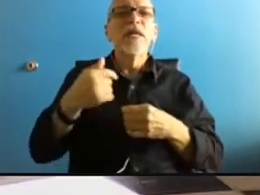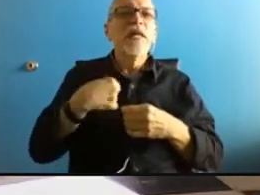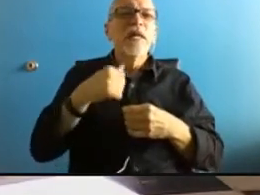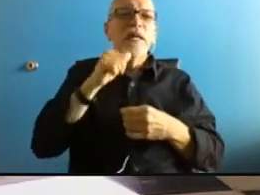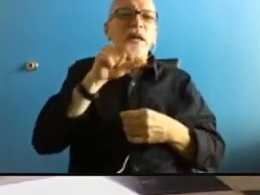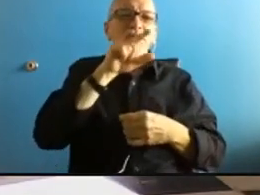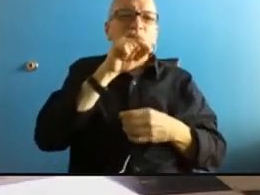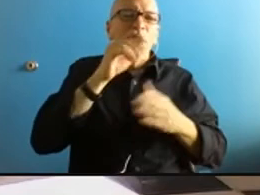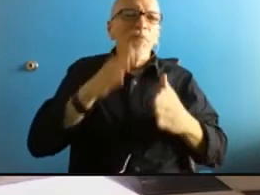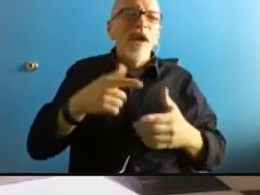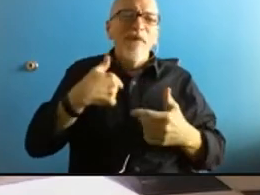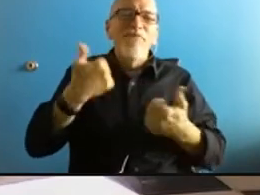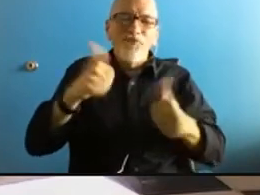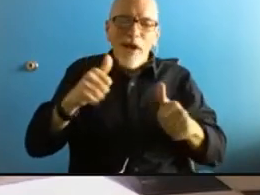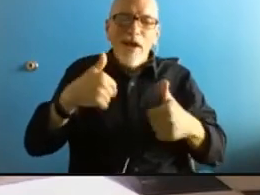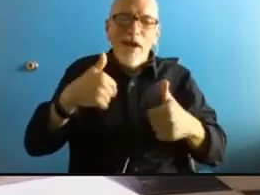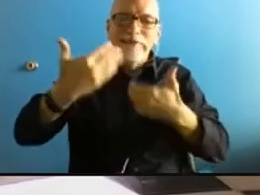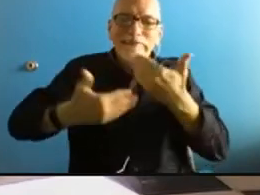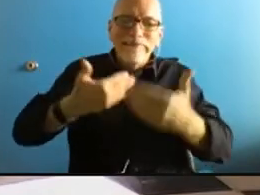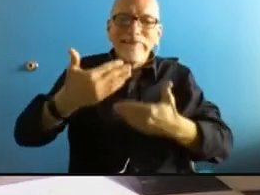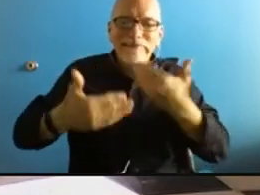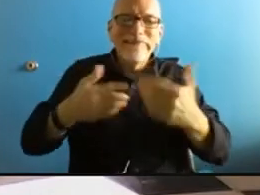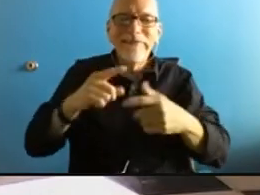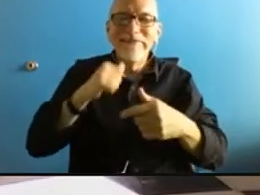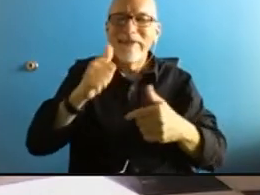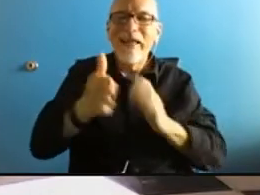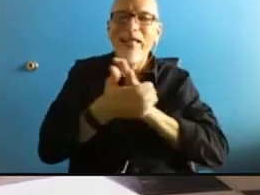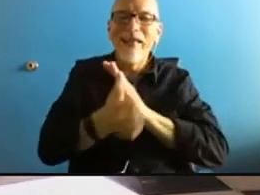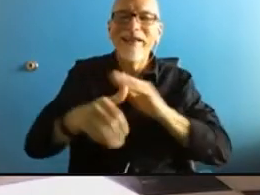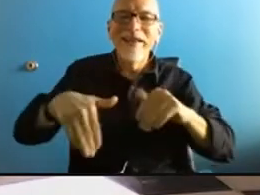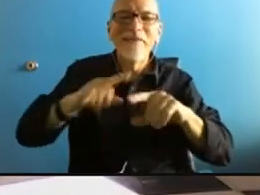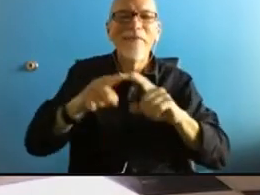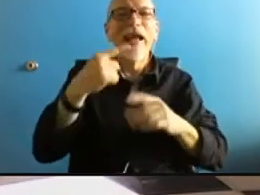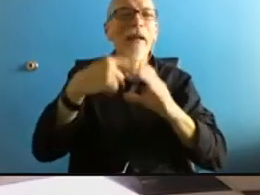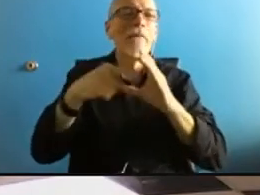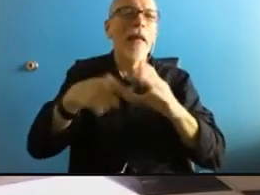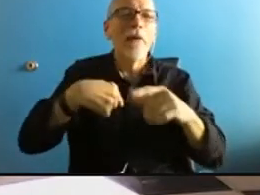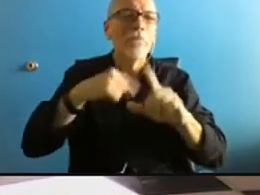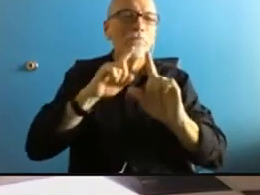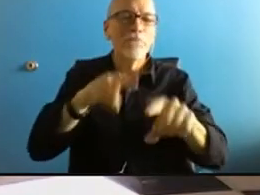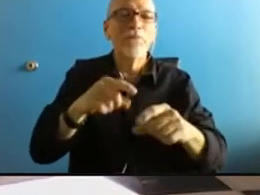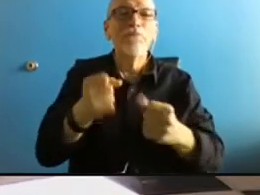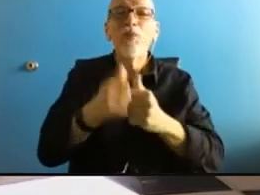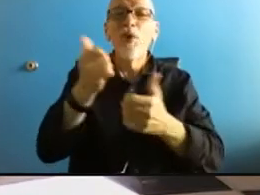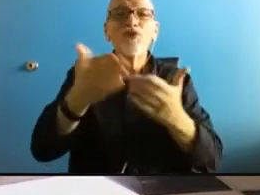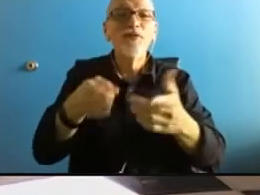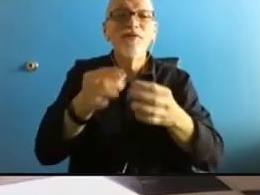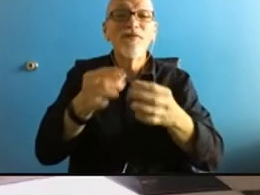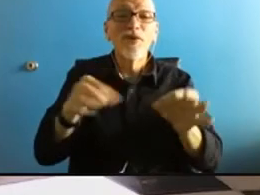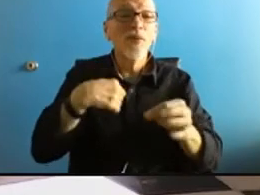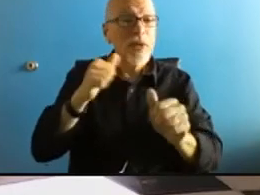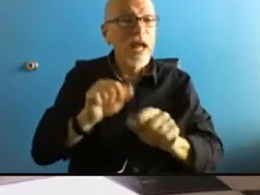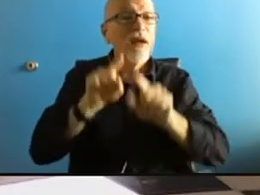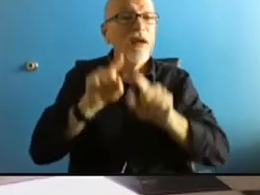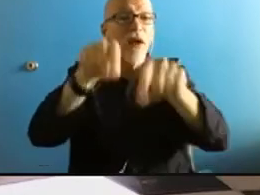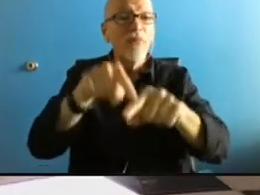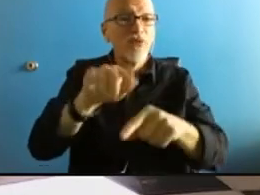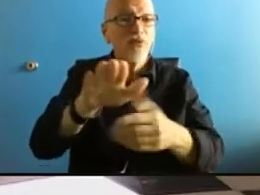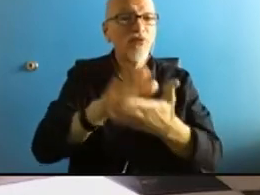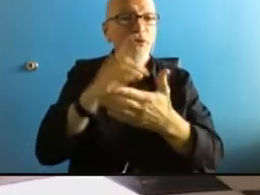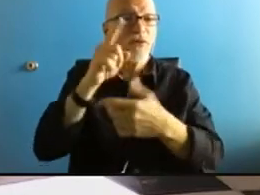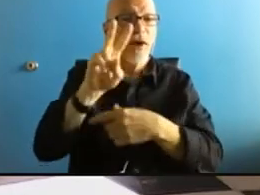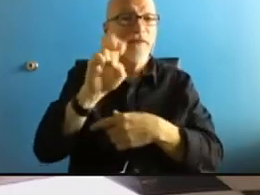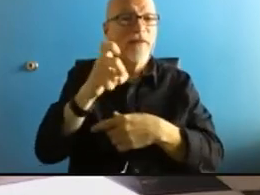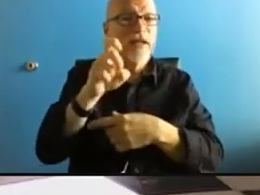I'm getting there though. But you contact my email, and a lot of these services are free, and we can go to your school for your VEX Robotic and train